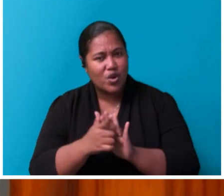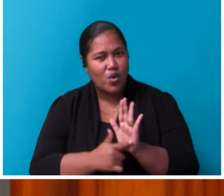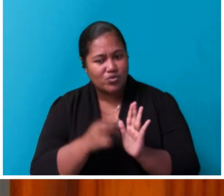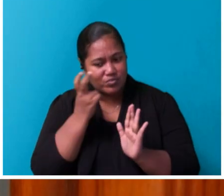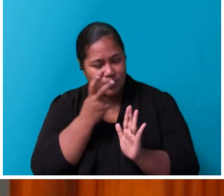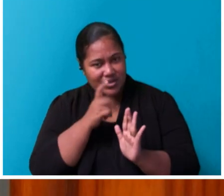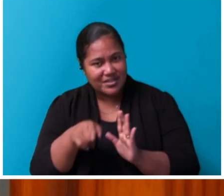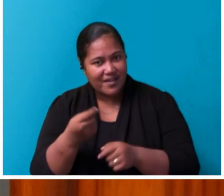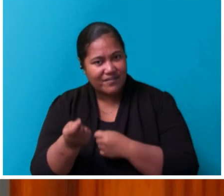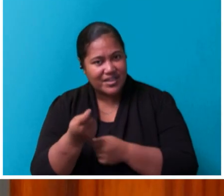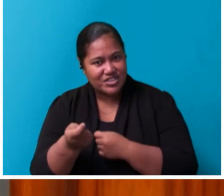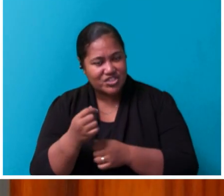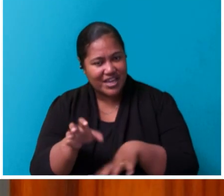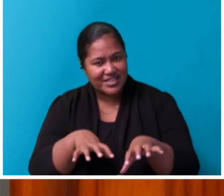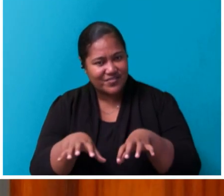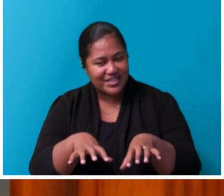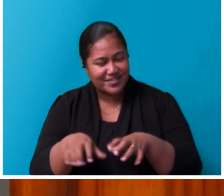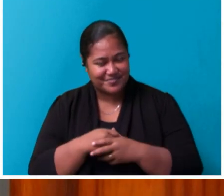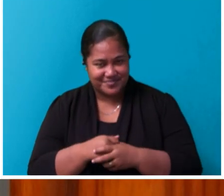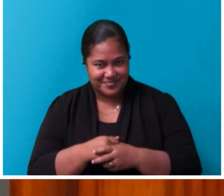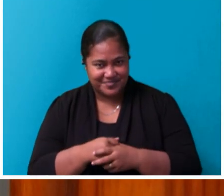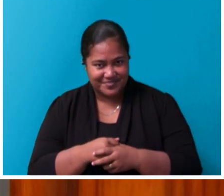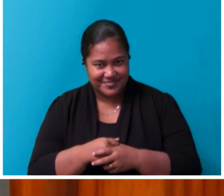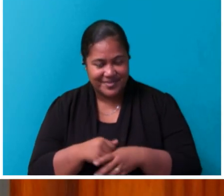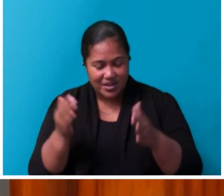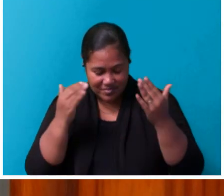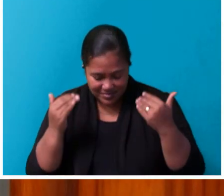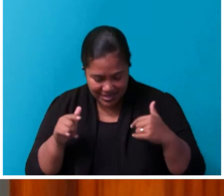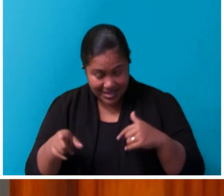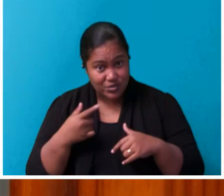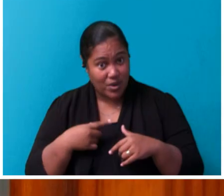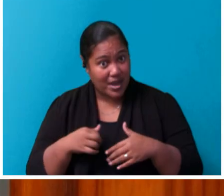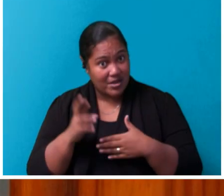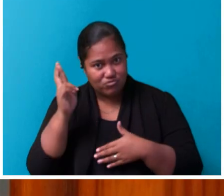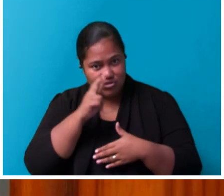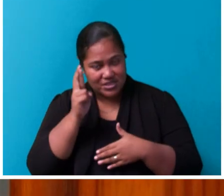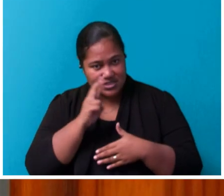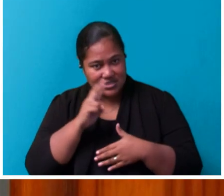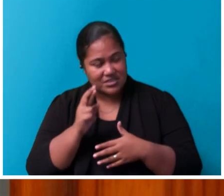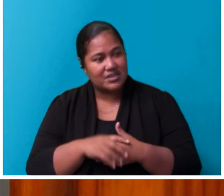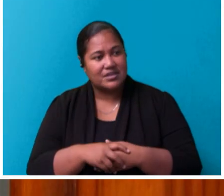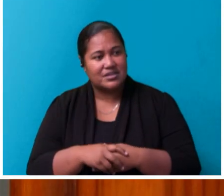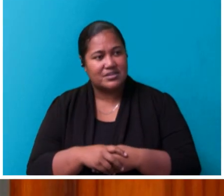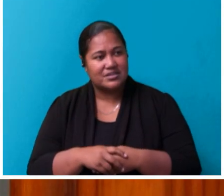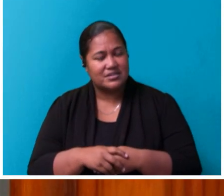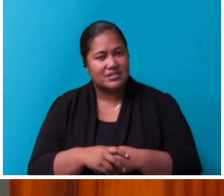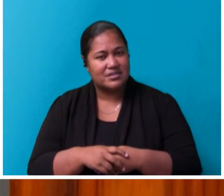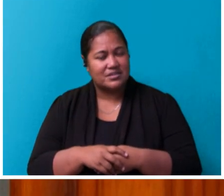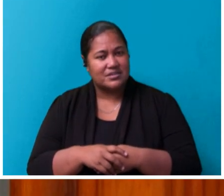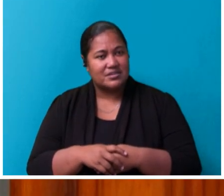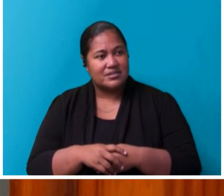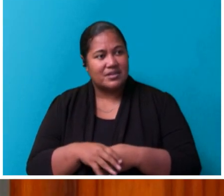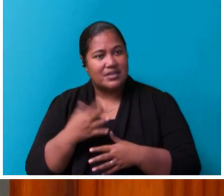fishing activities. Honorable Speaker, this leads to the risk of illegal, unreported, and unregulated or